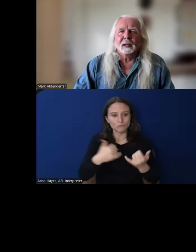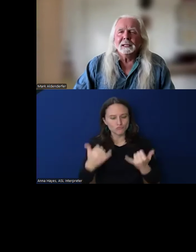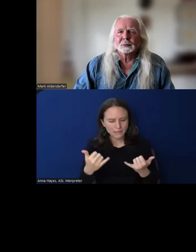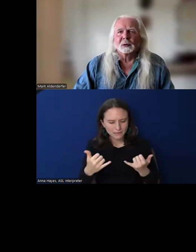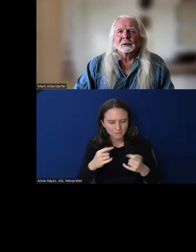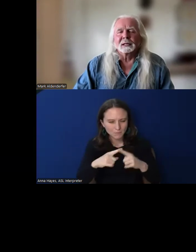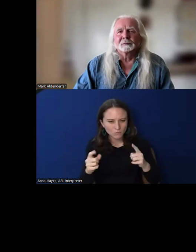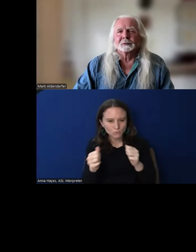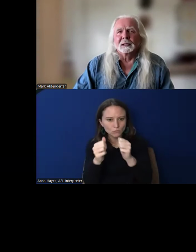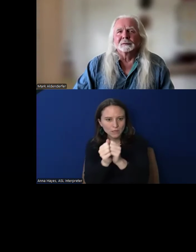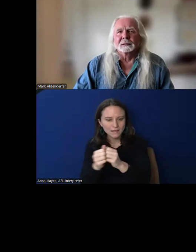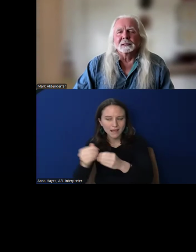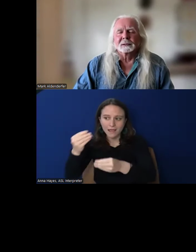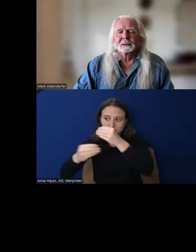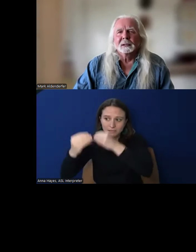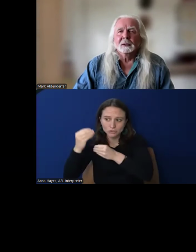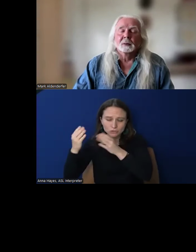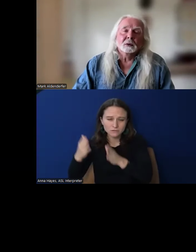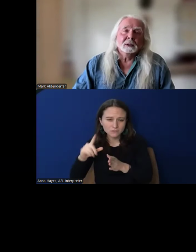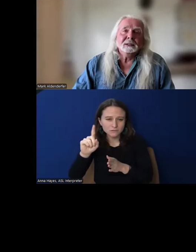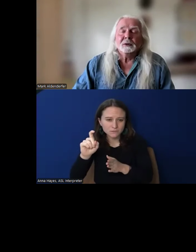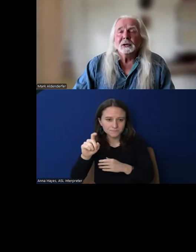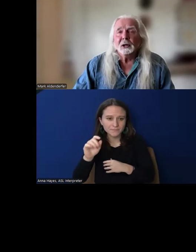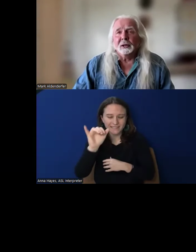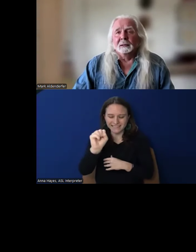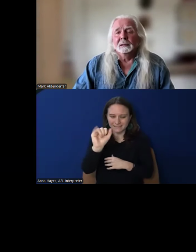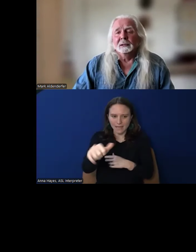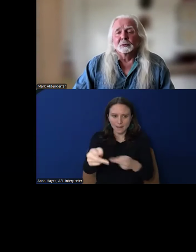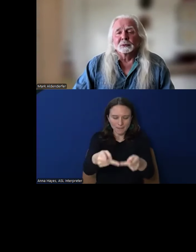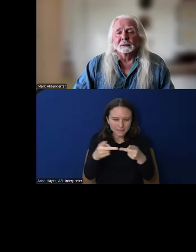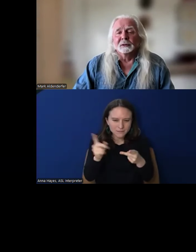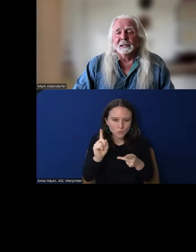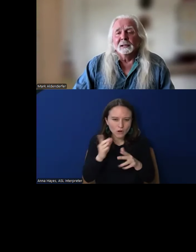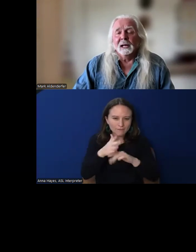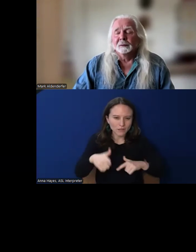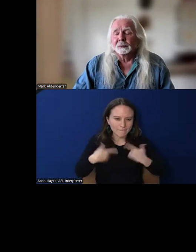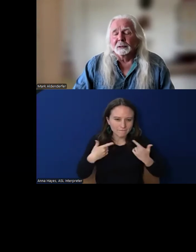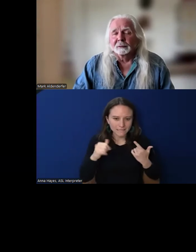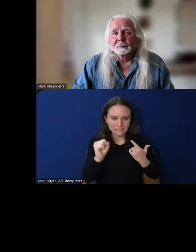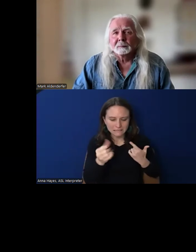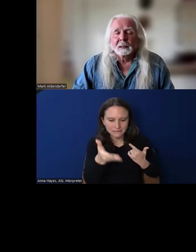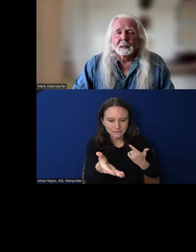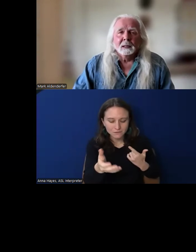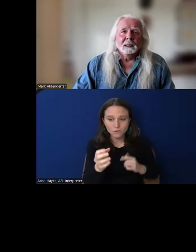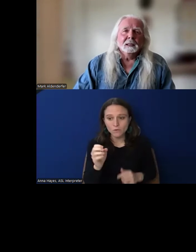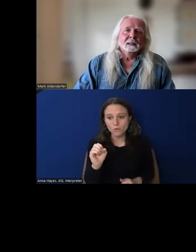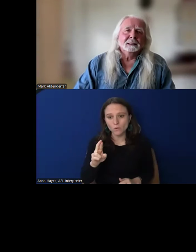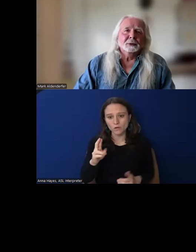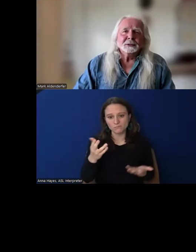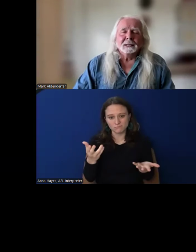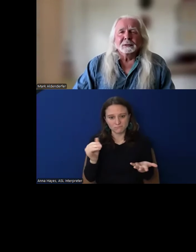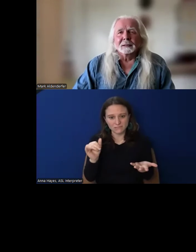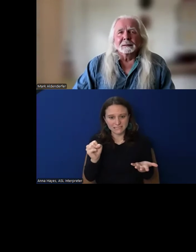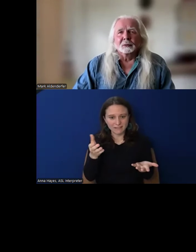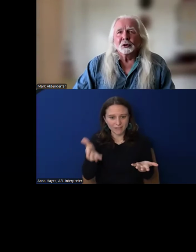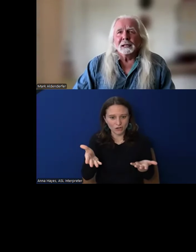a place where this afterlife exists? Or is there nothing in terms of the afterlife?